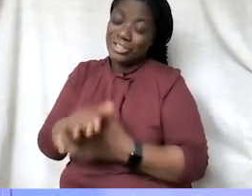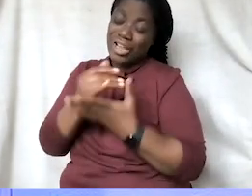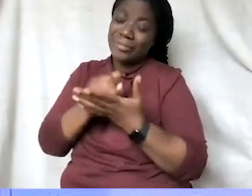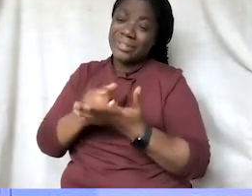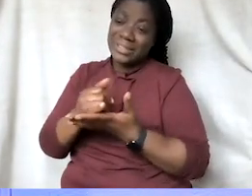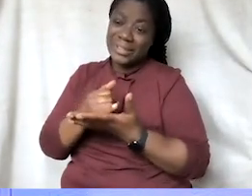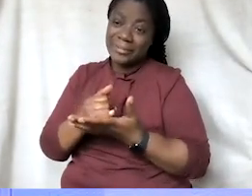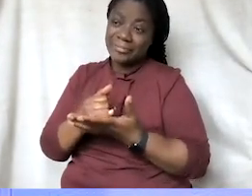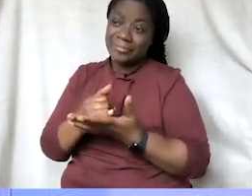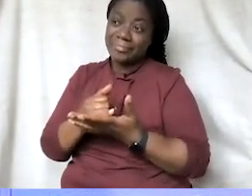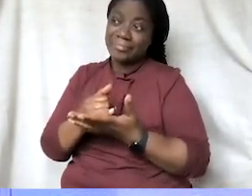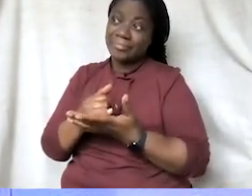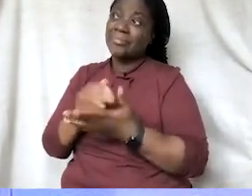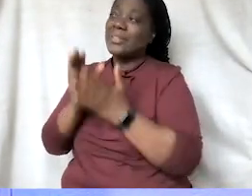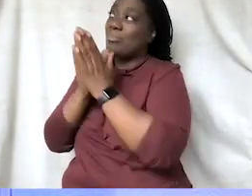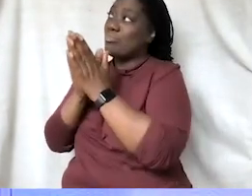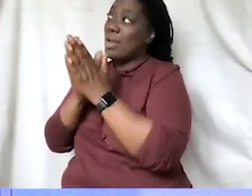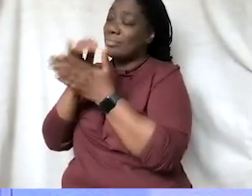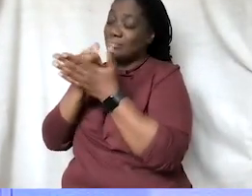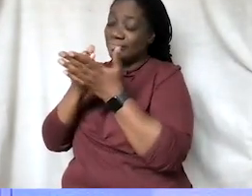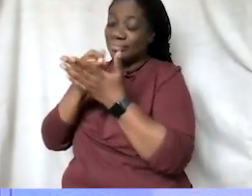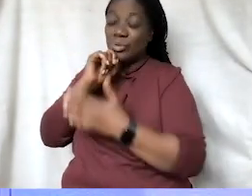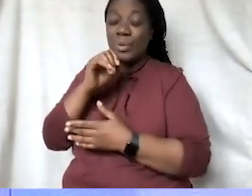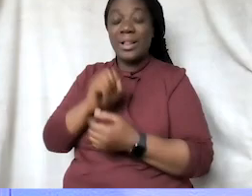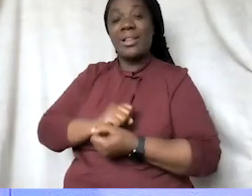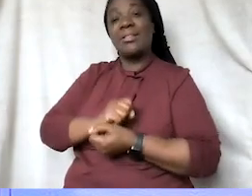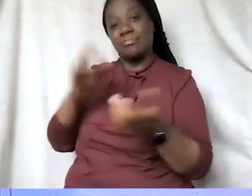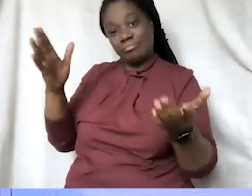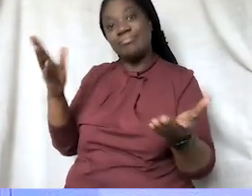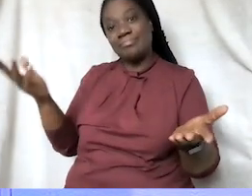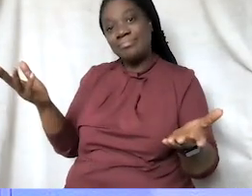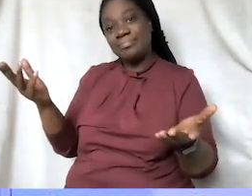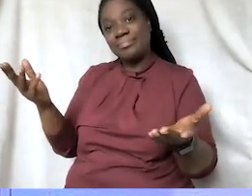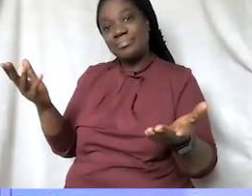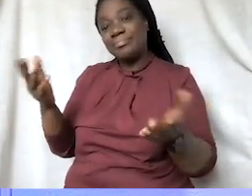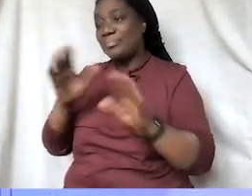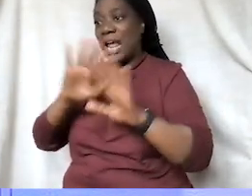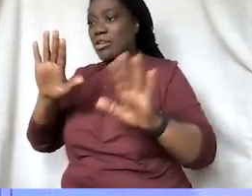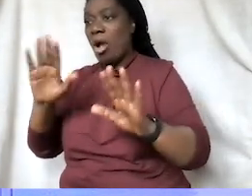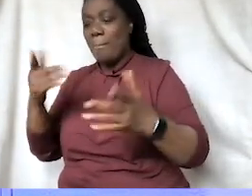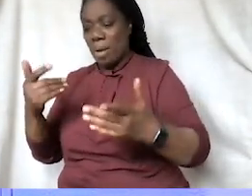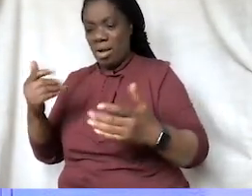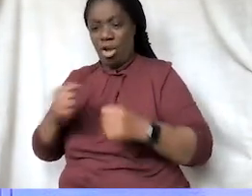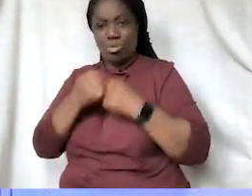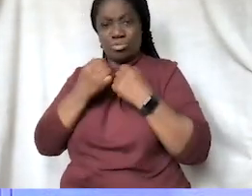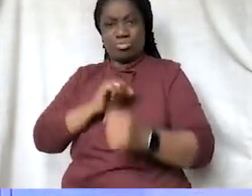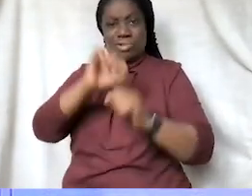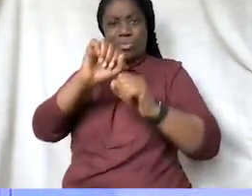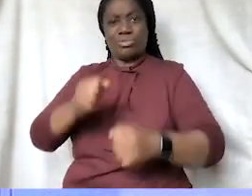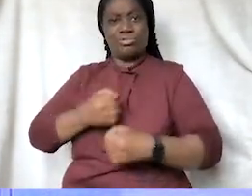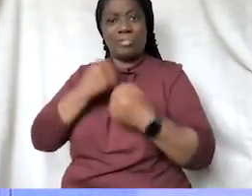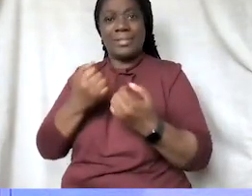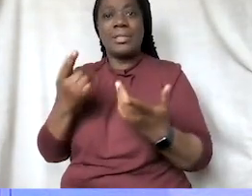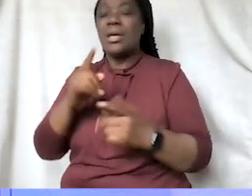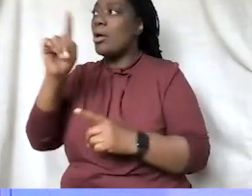of the saints will release you, because it is not by might, not by power, but by the